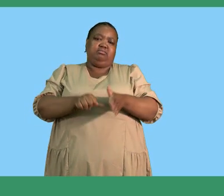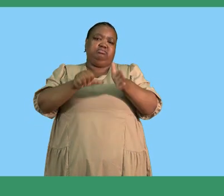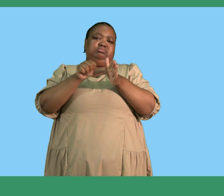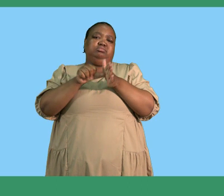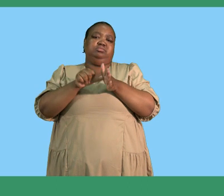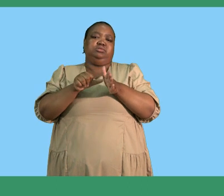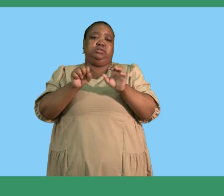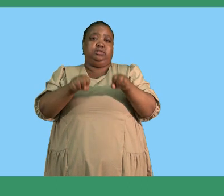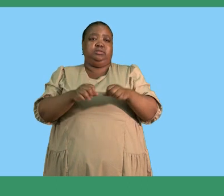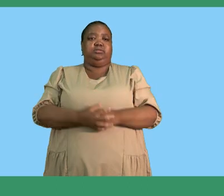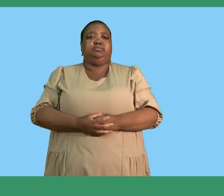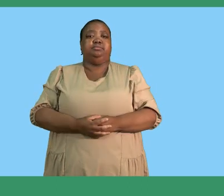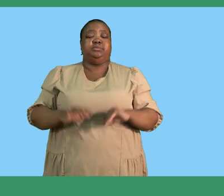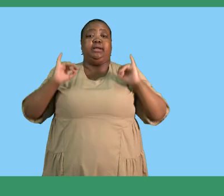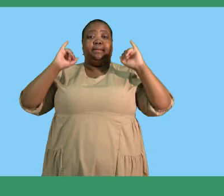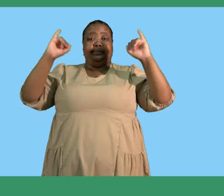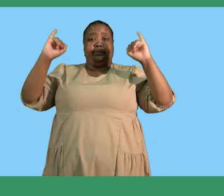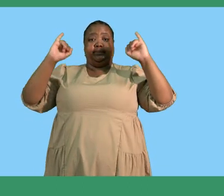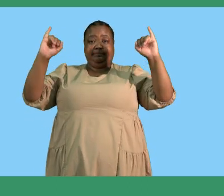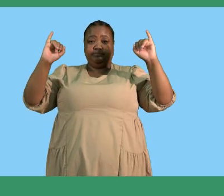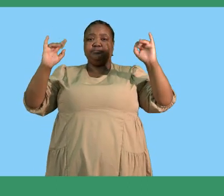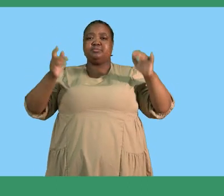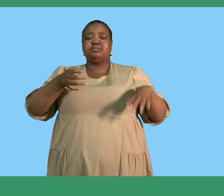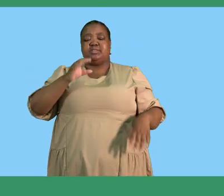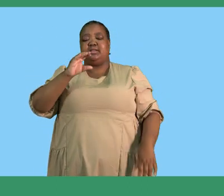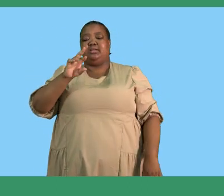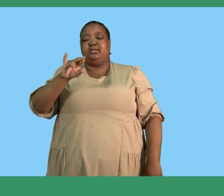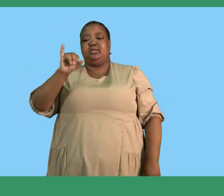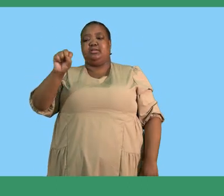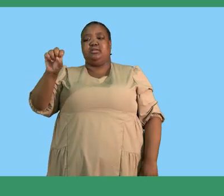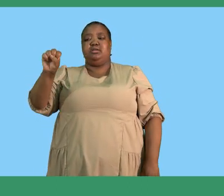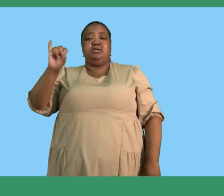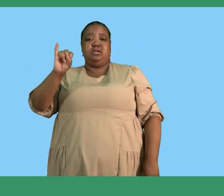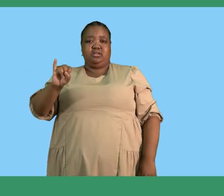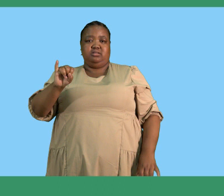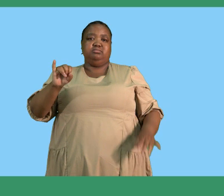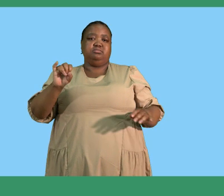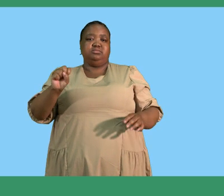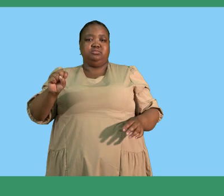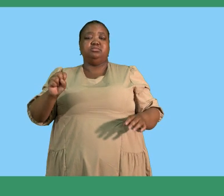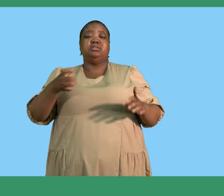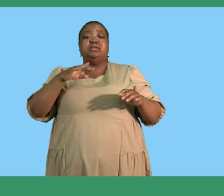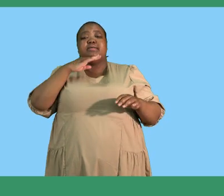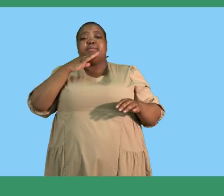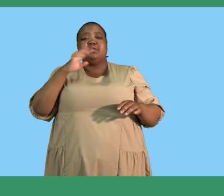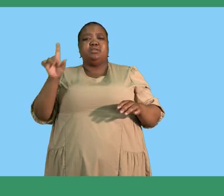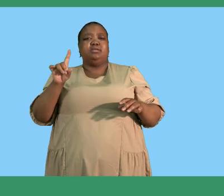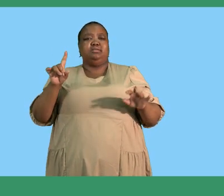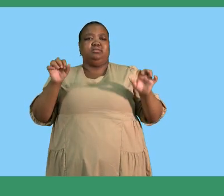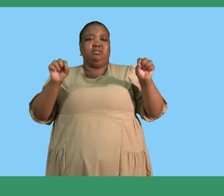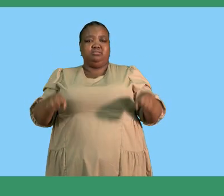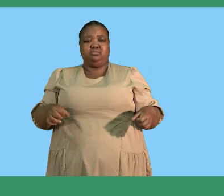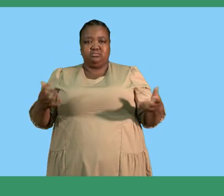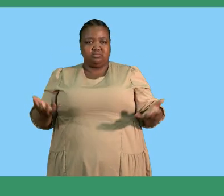important. Now let's look at crisis. So crisis, like I said, is an unforeseen event that